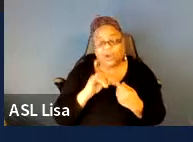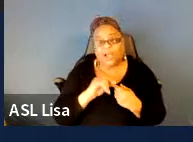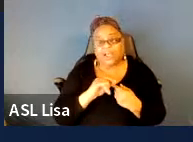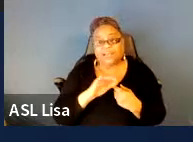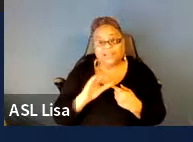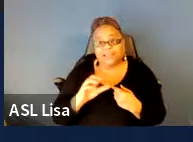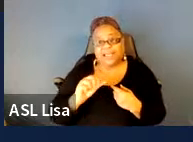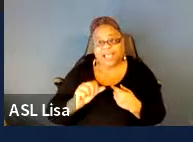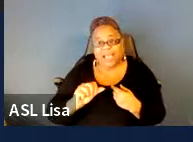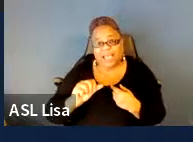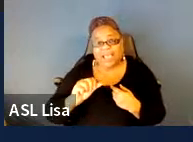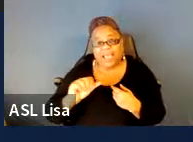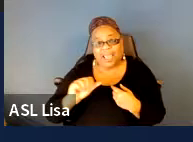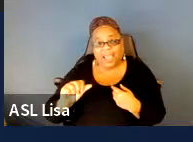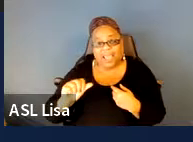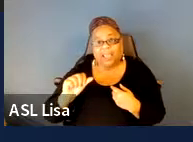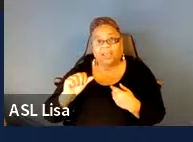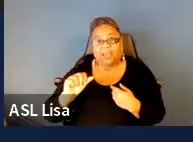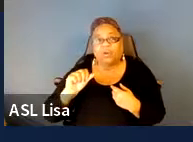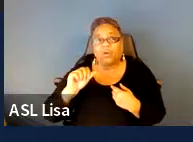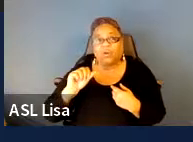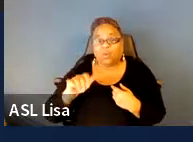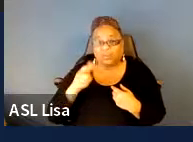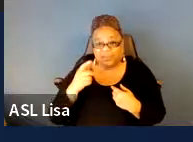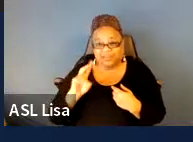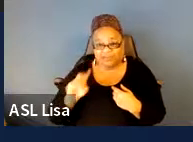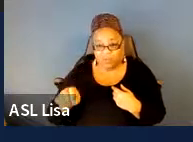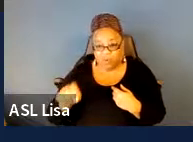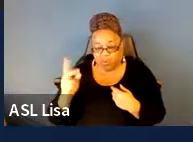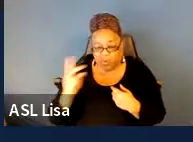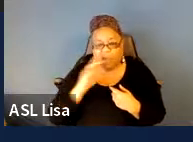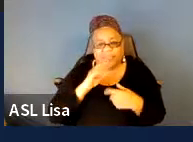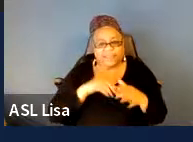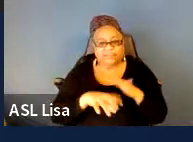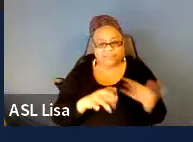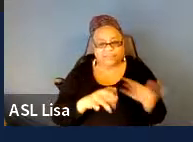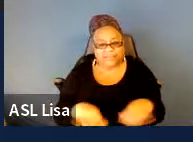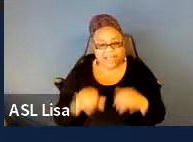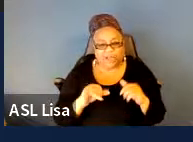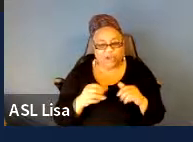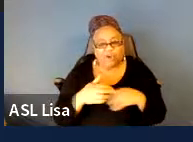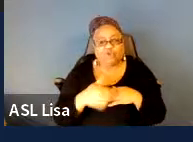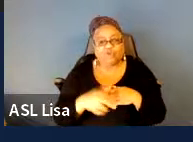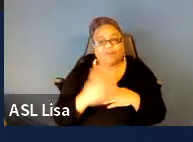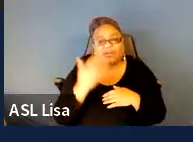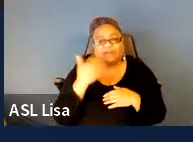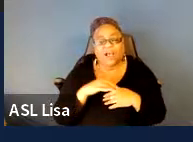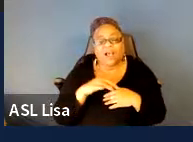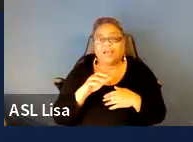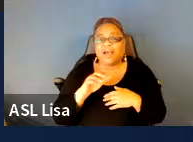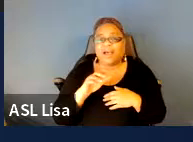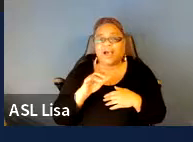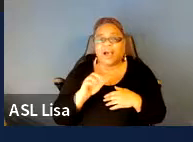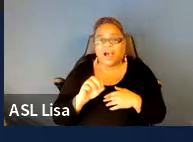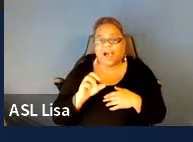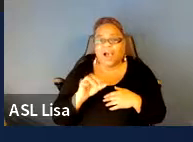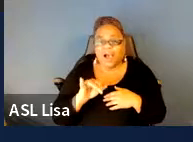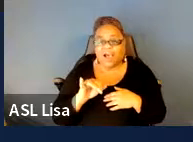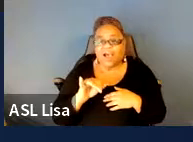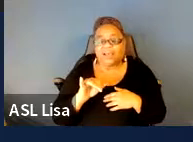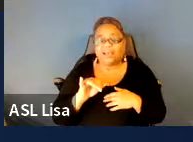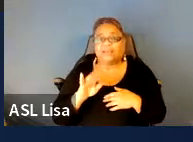A117.1 accessibility standard, which is referenced by the IBC or the International Building Code, they